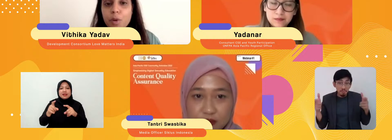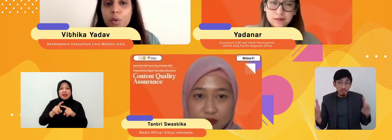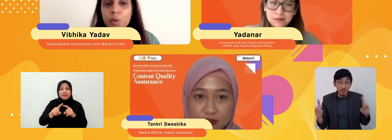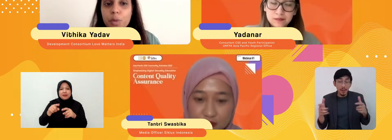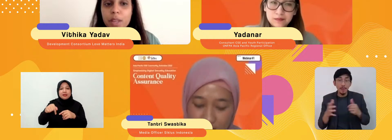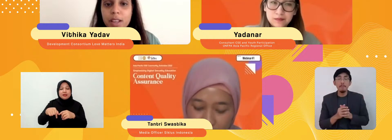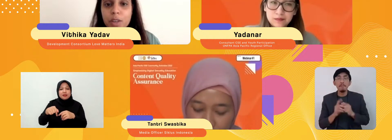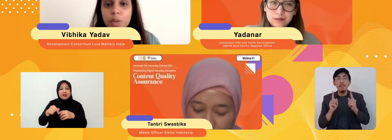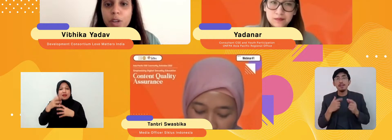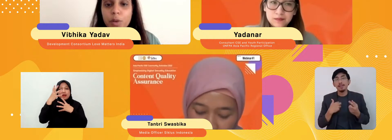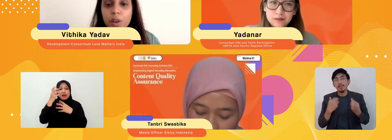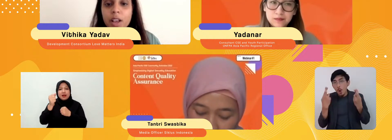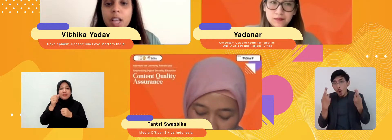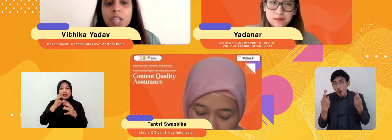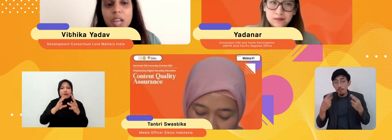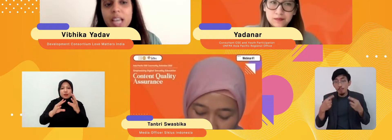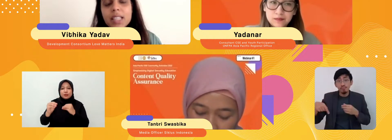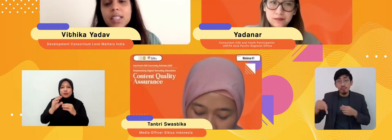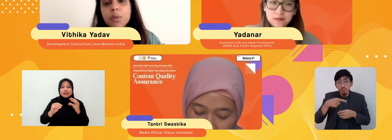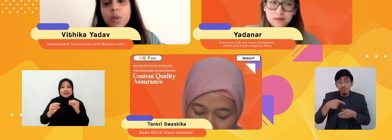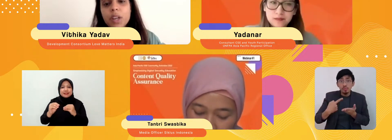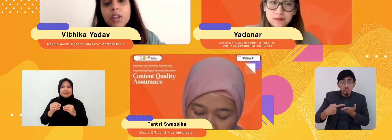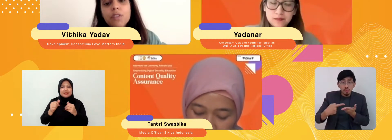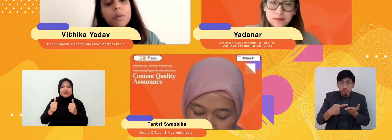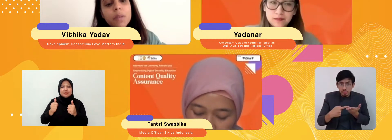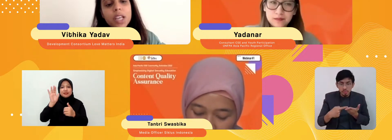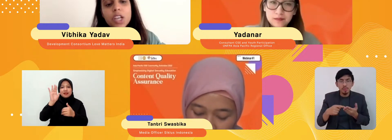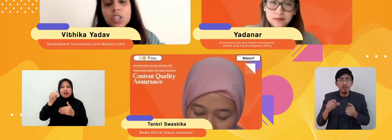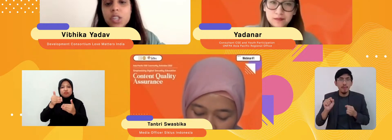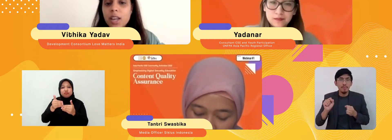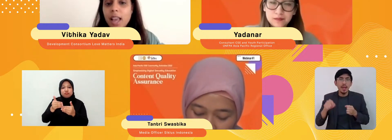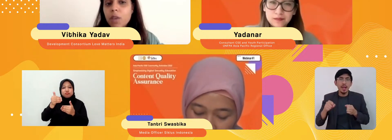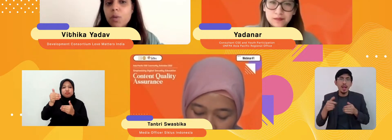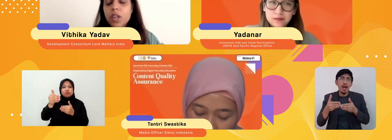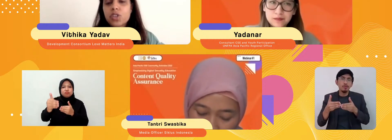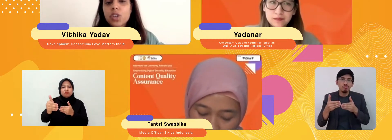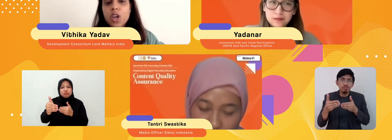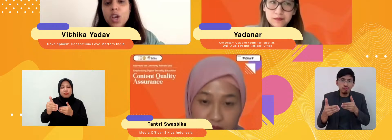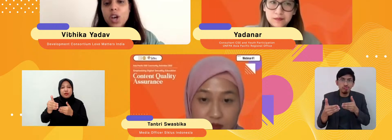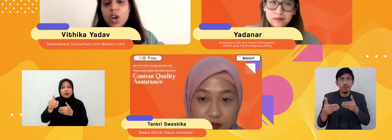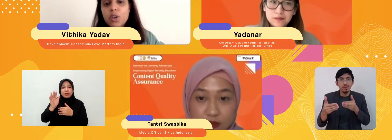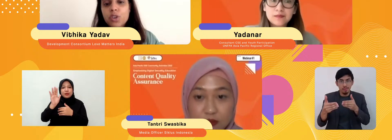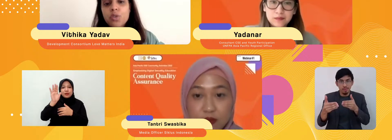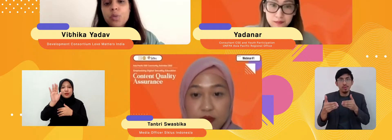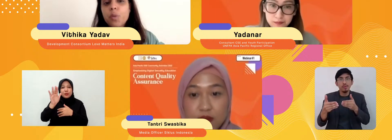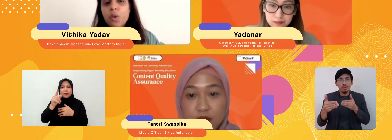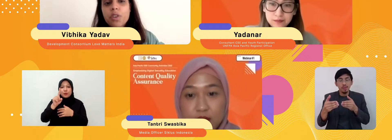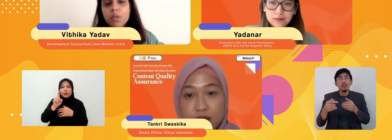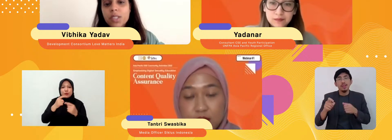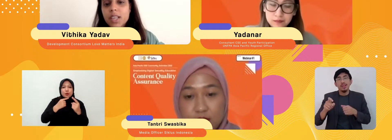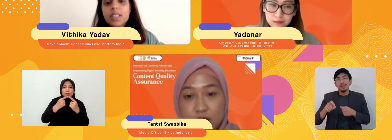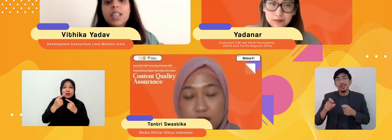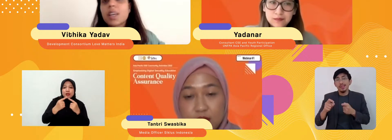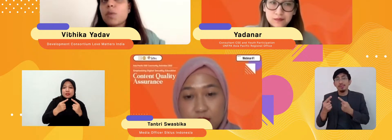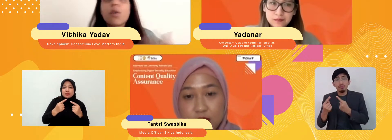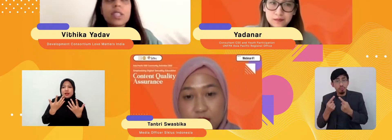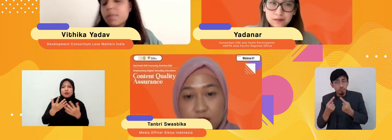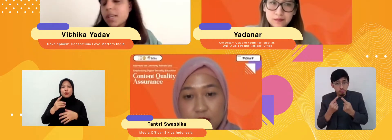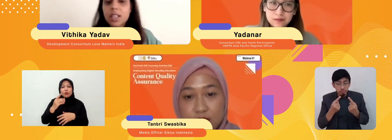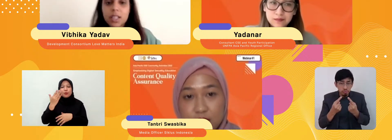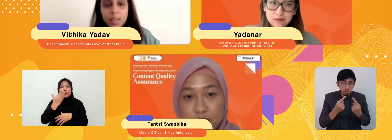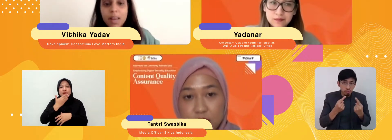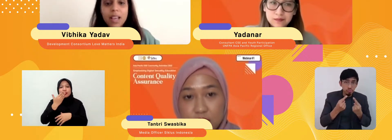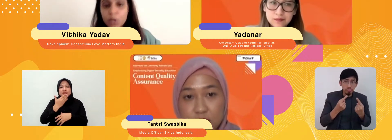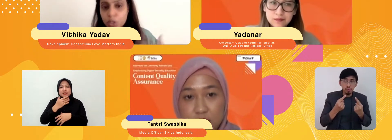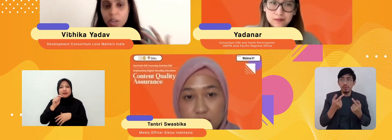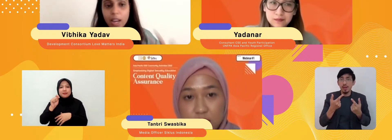step forward would be that we all try and see what kind of communication and language do we want around CSC, and can we all speak